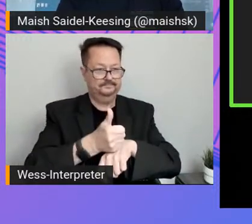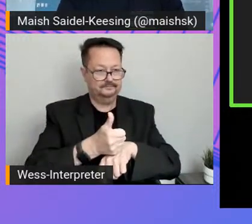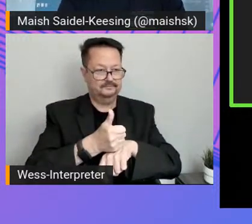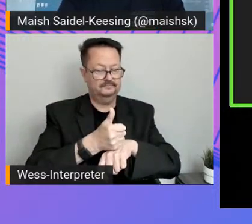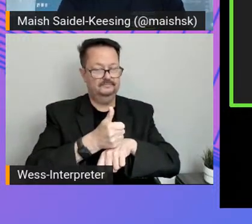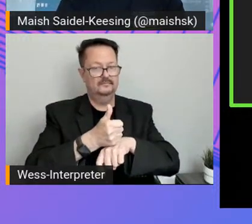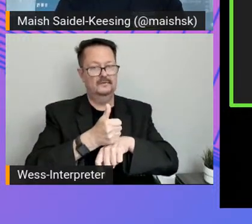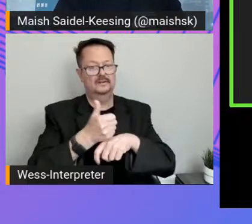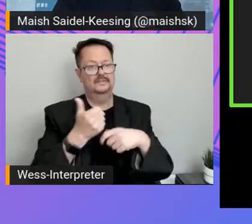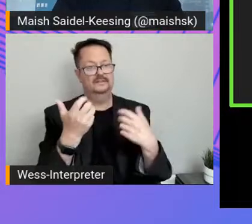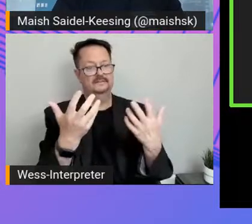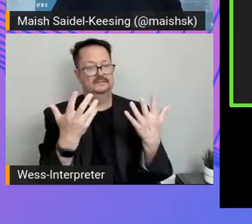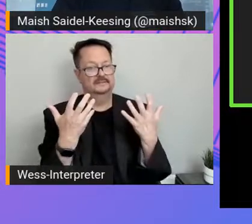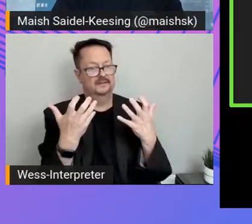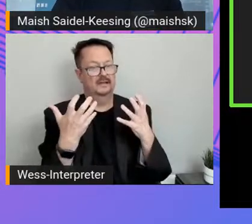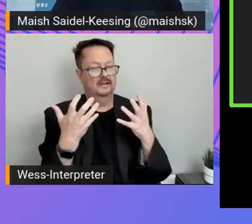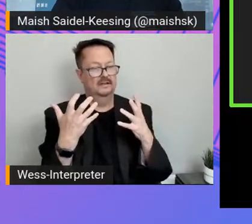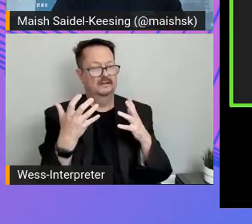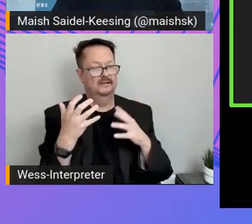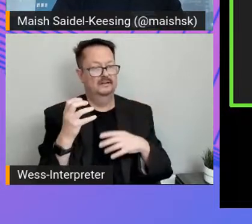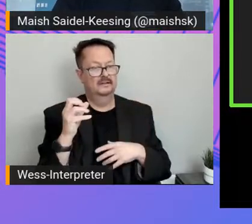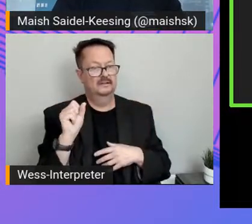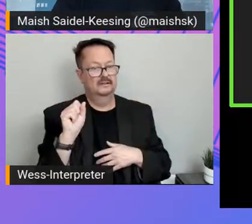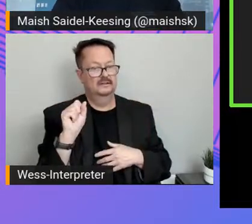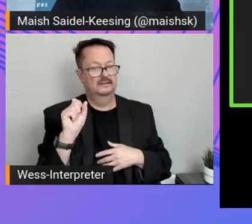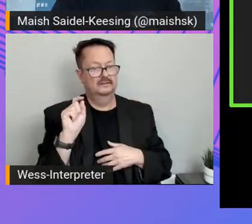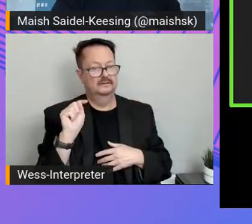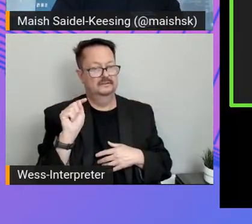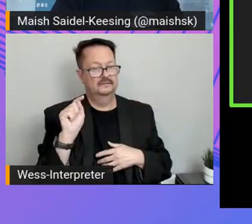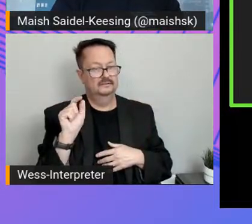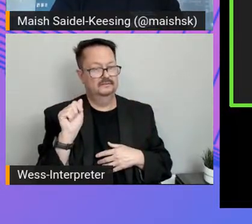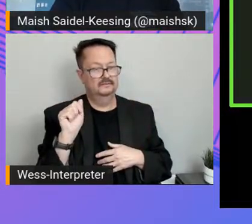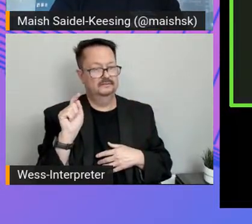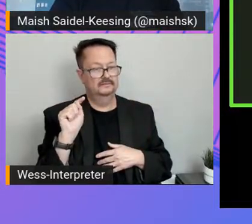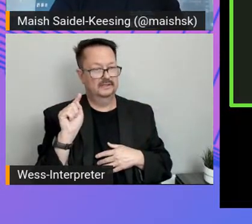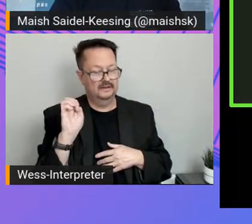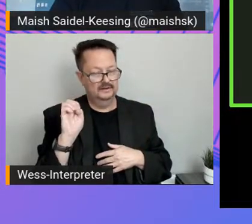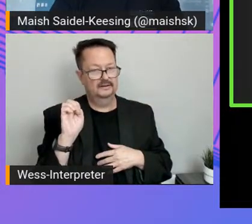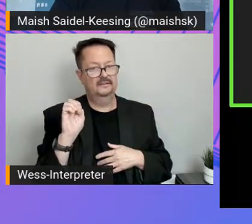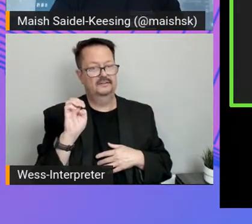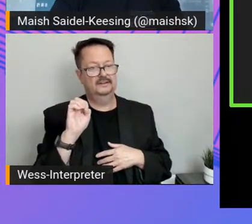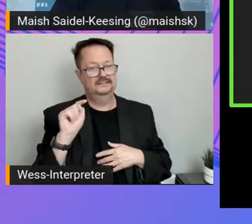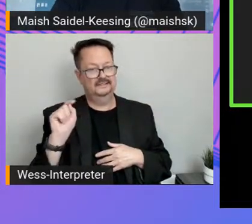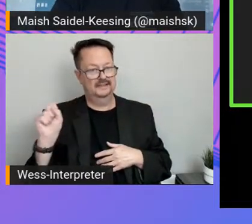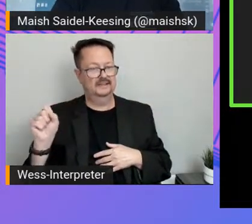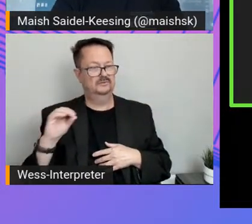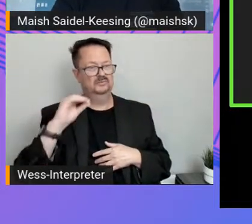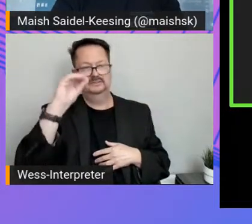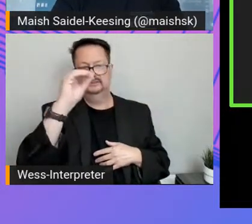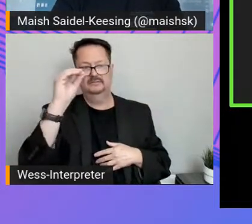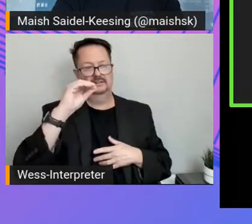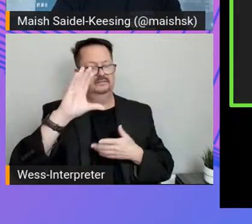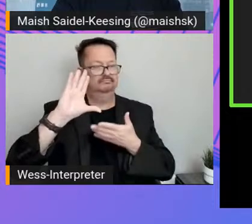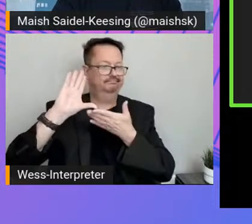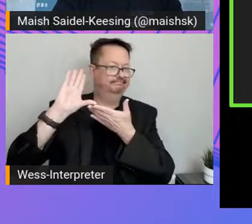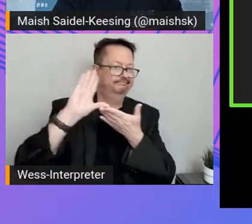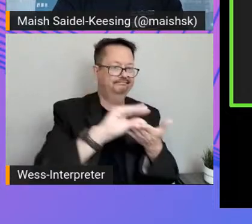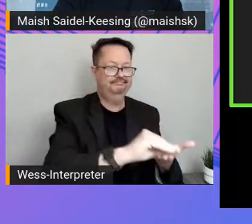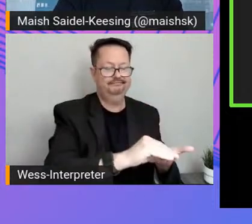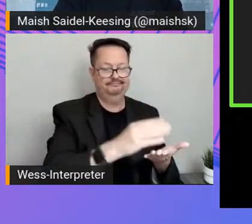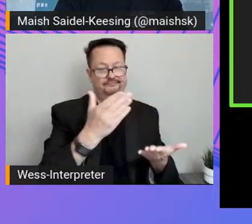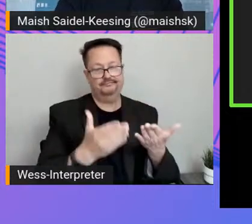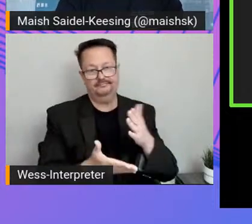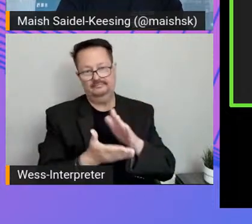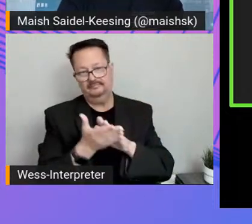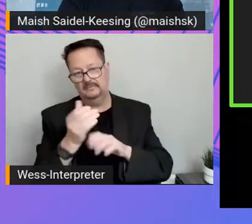desired state of all the ECS services to 0. And so this goes, a developer may have been working on